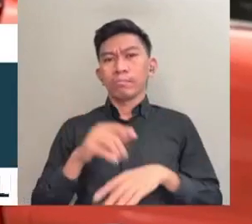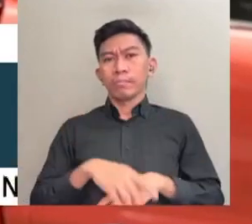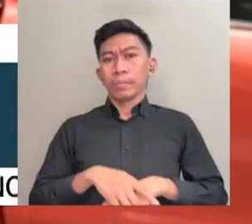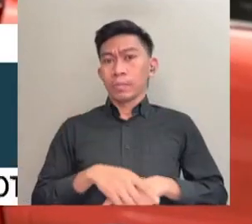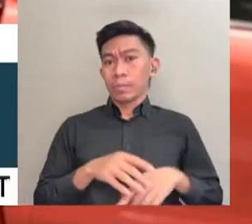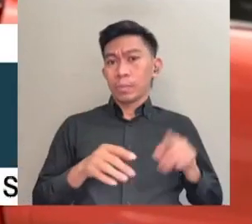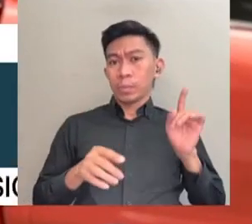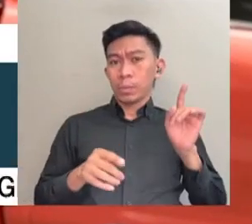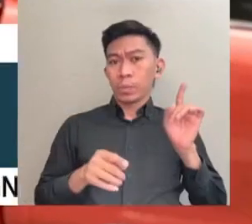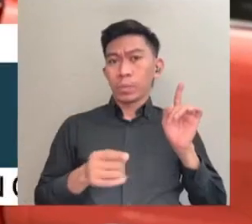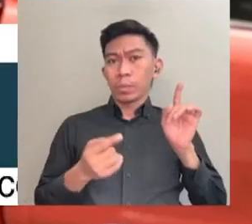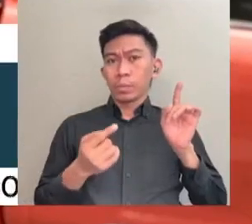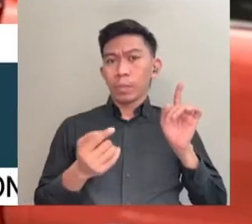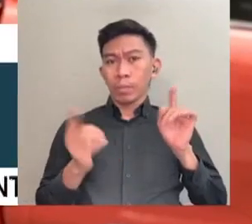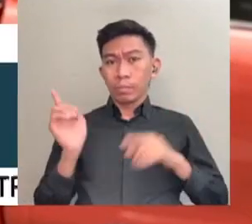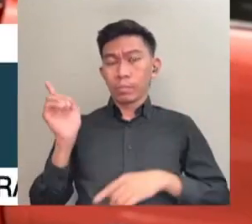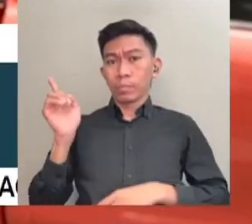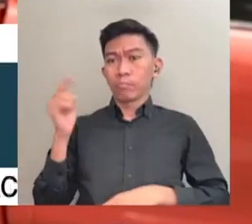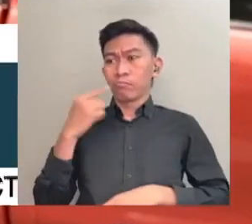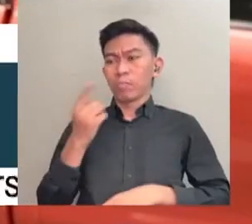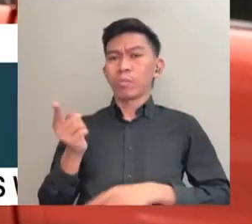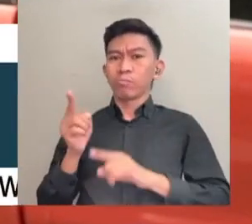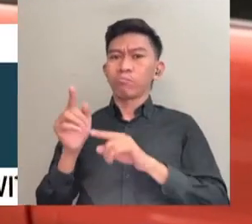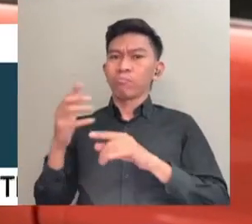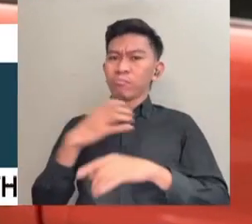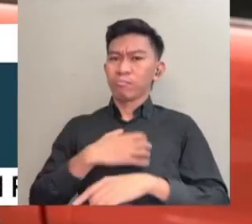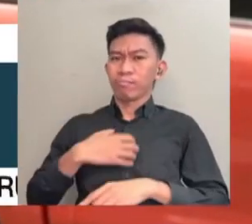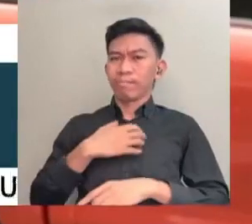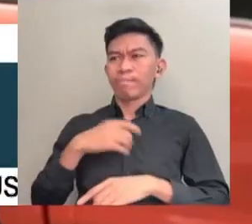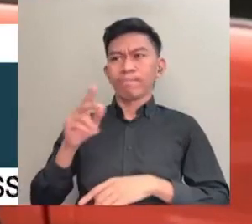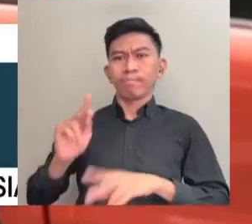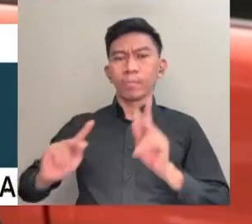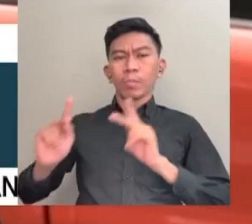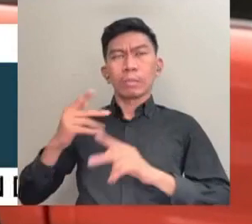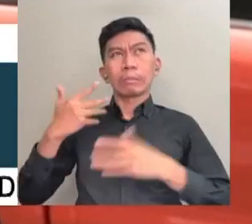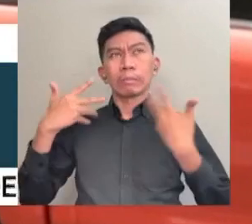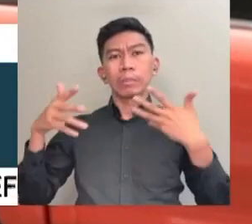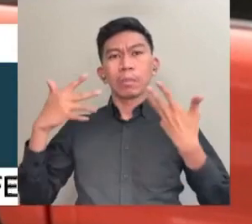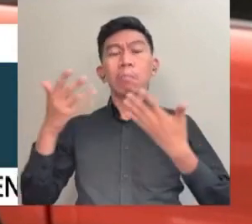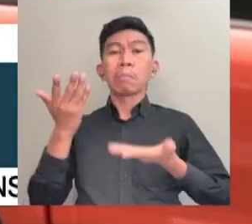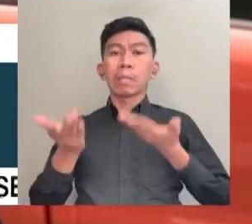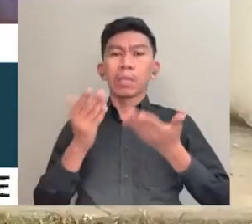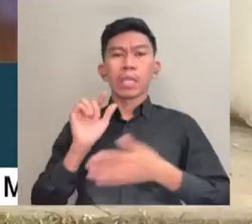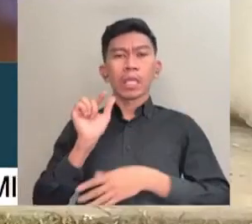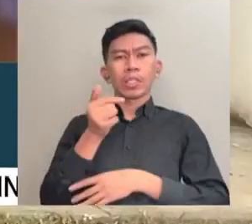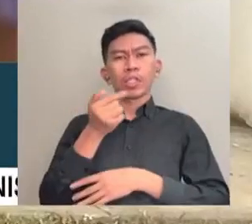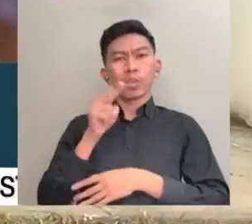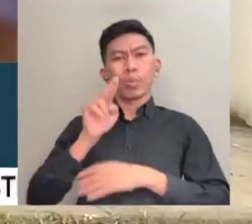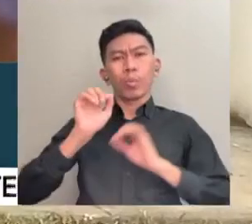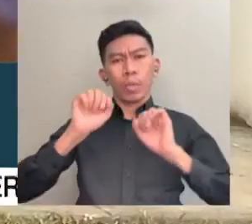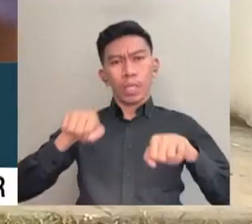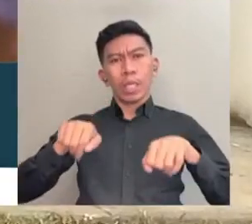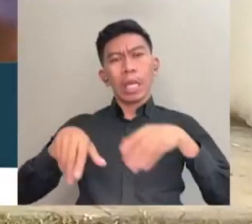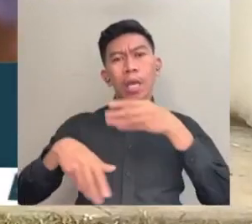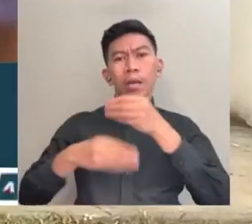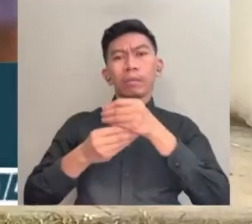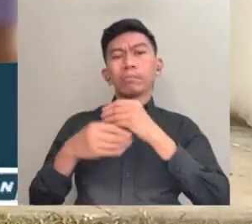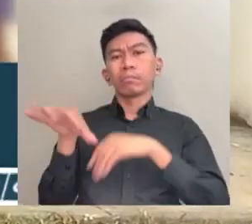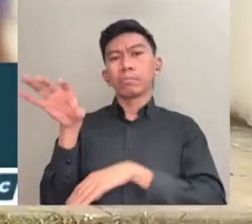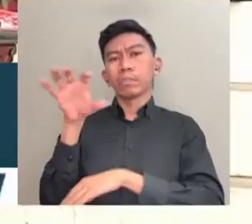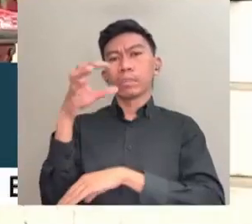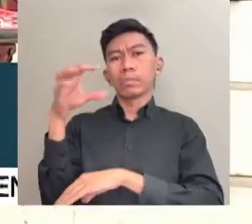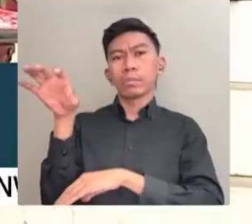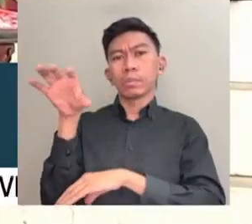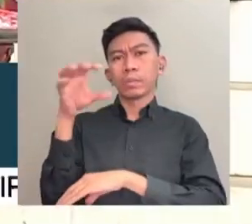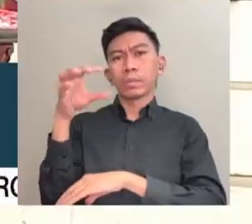siguro mag-provide na lang kami sa LGU ng some electric fans and kung anong kailangan nila. Ginubatan's mayor is also